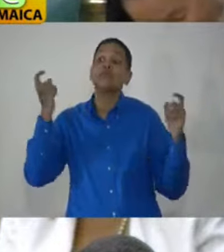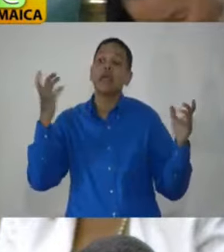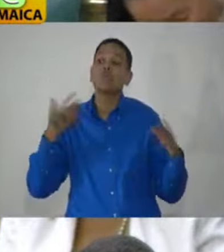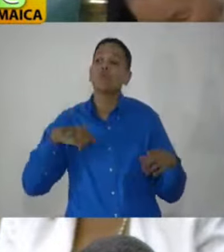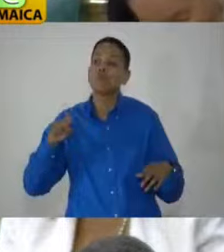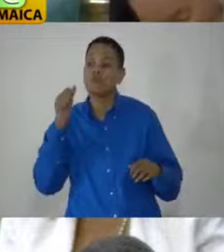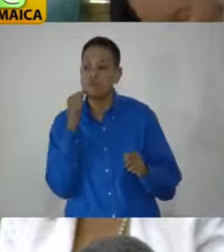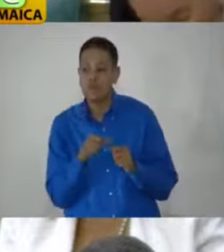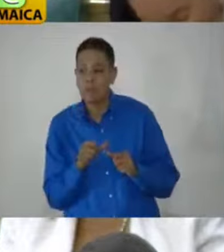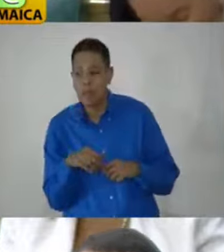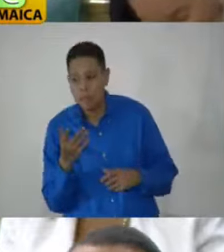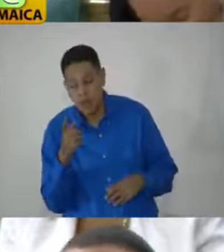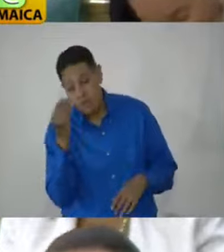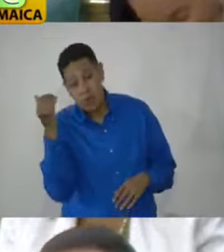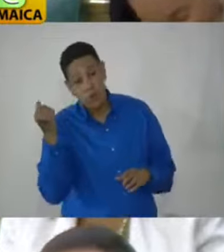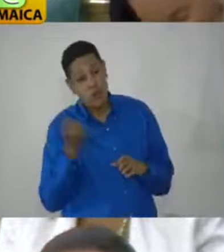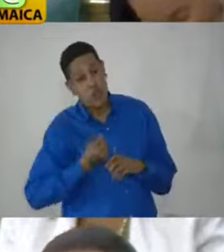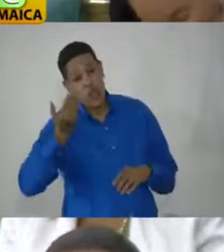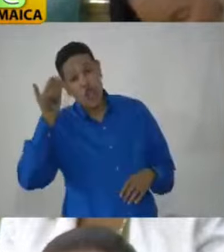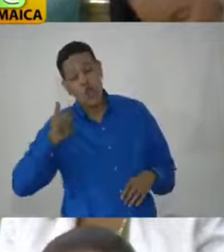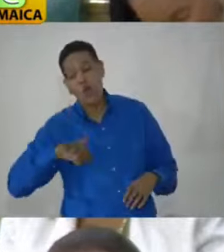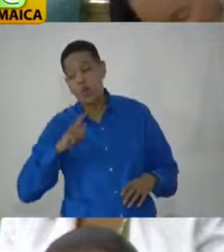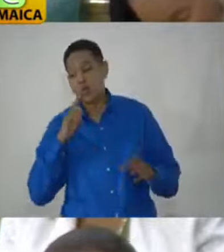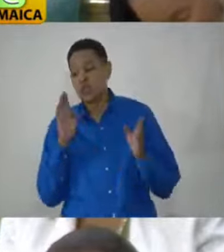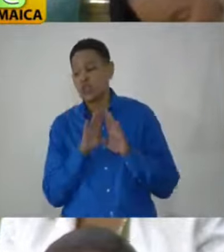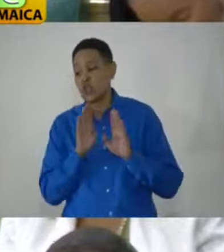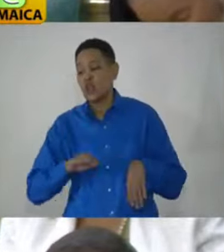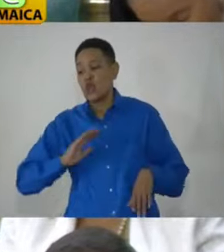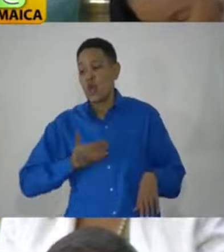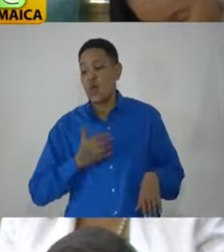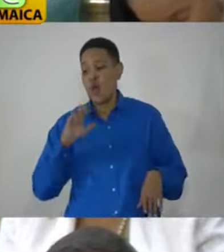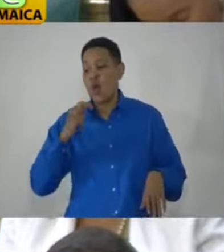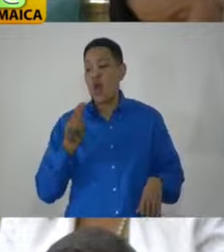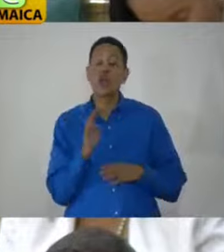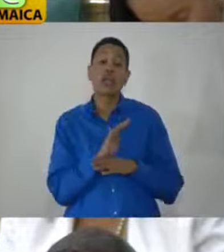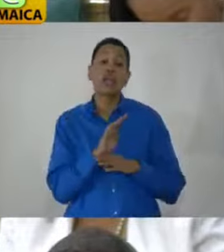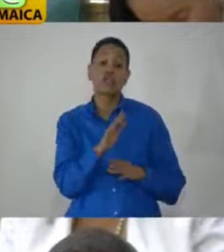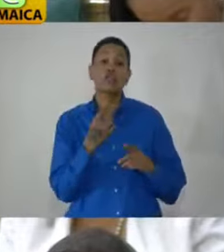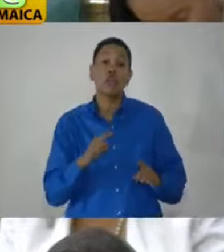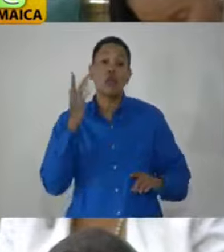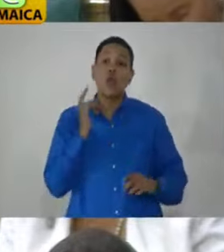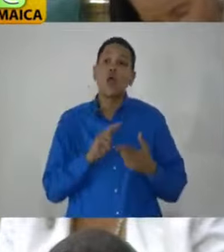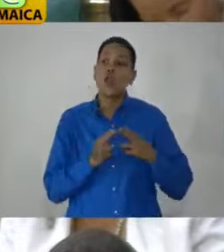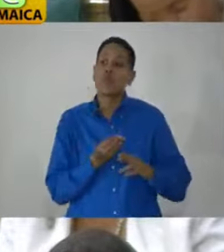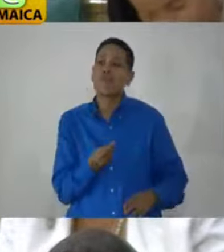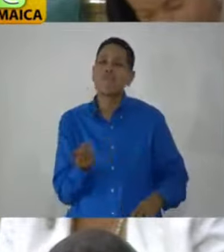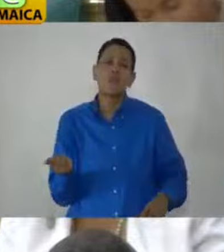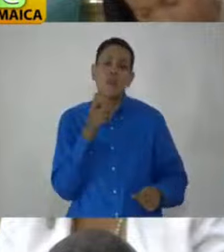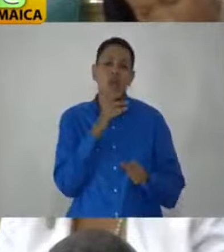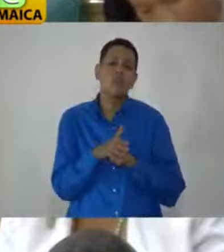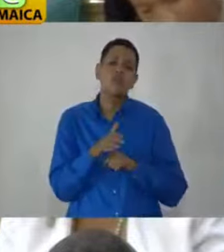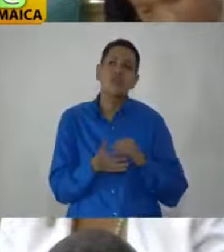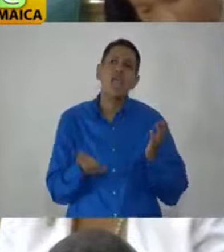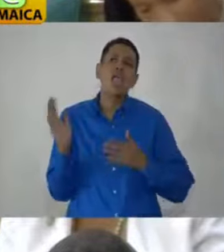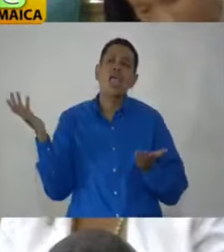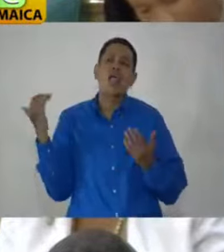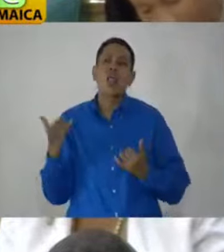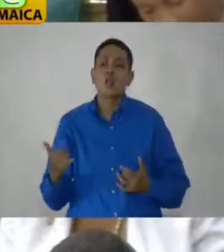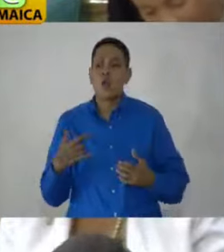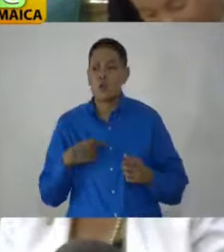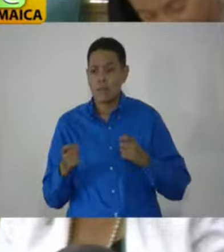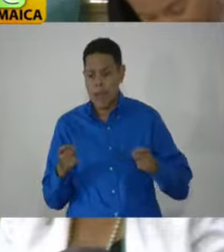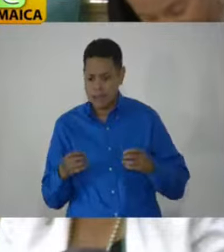may remember that a few years ago, we shut down our conch industry because our numbers were not sufficient. And we managed that for